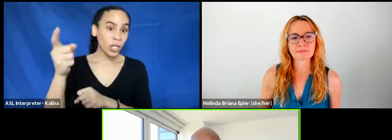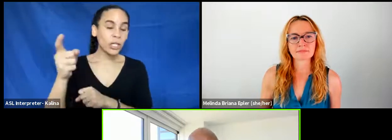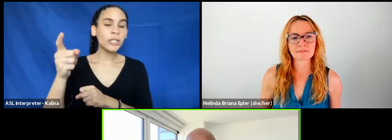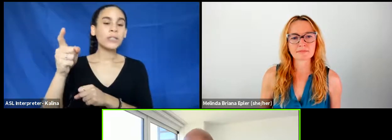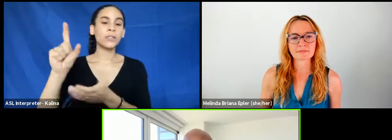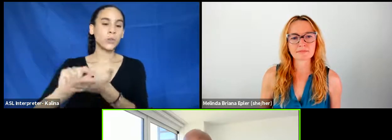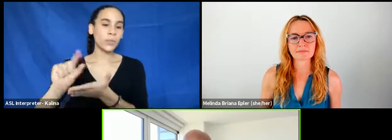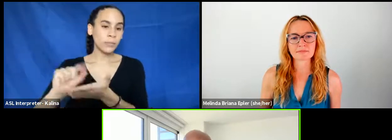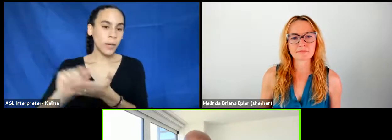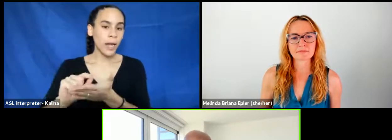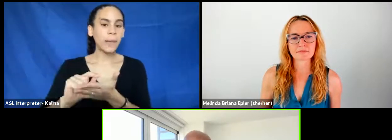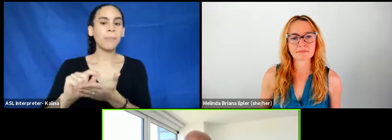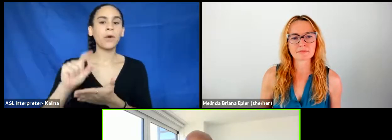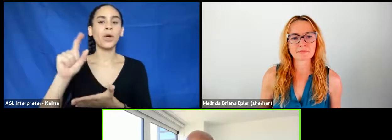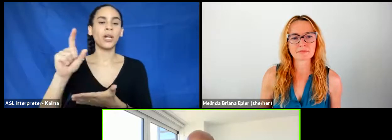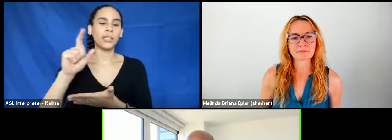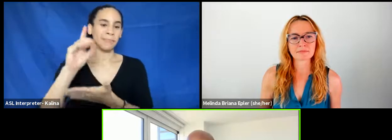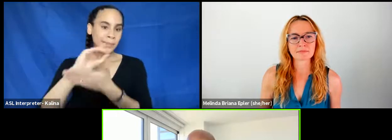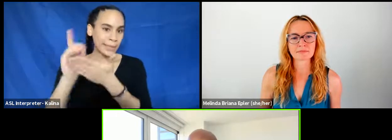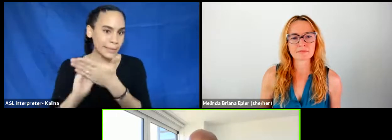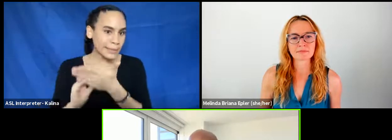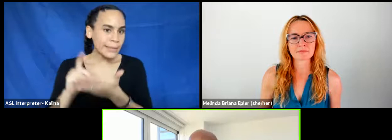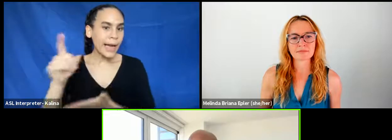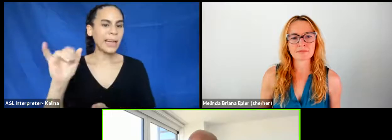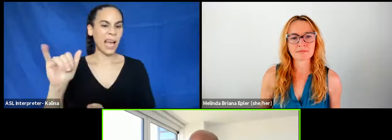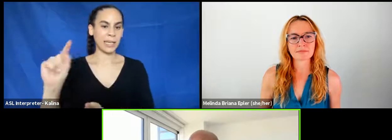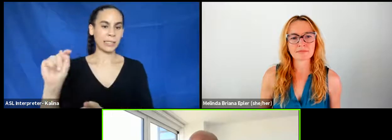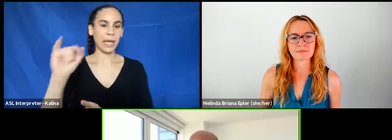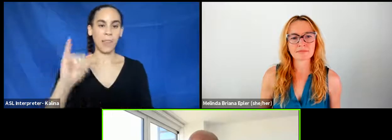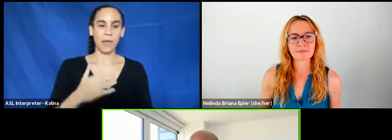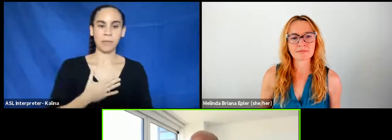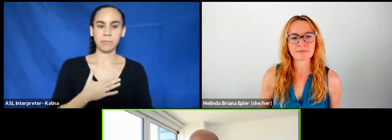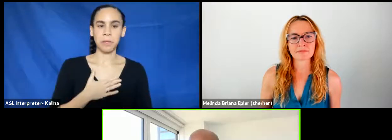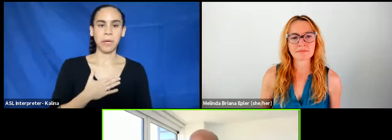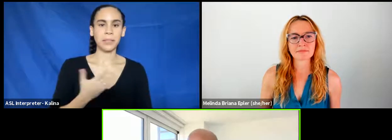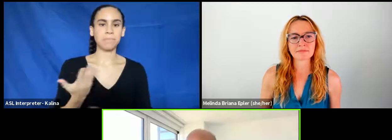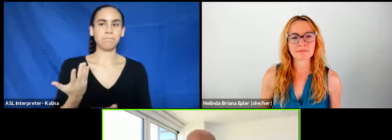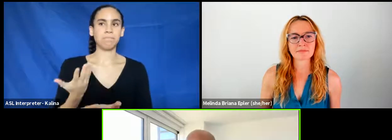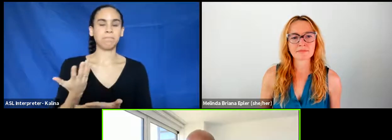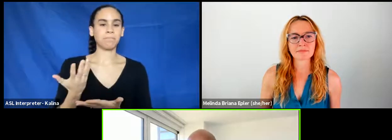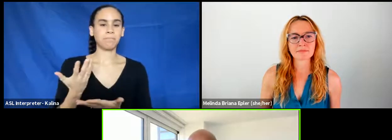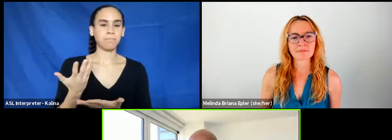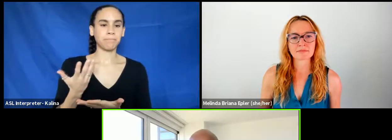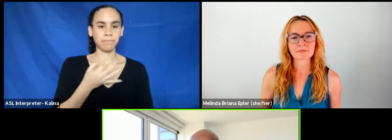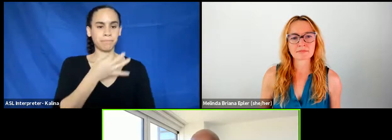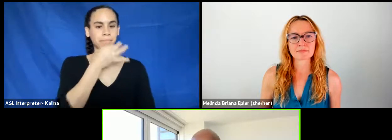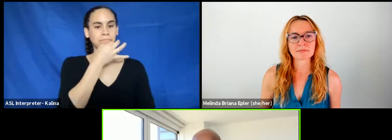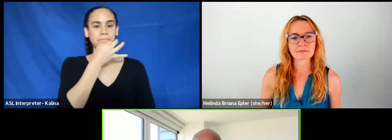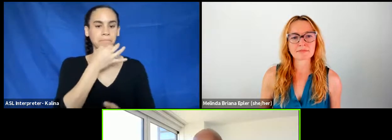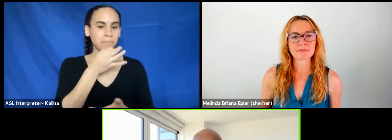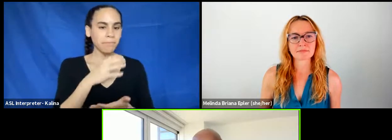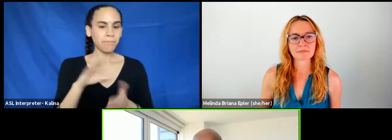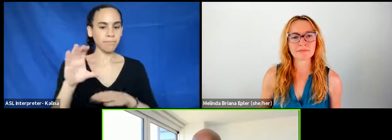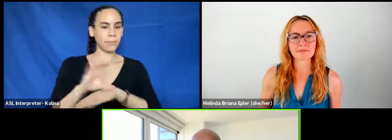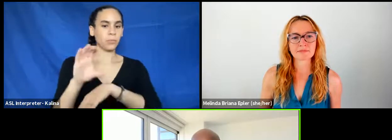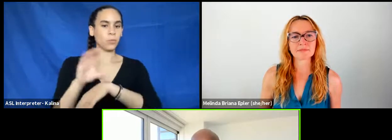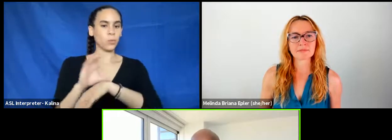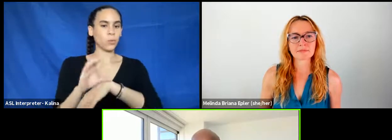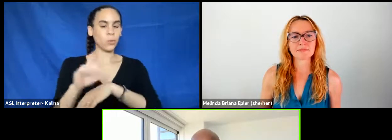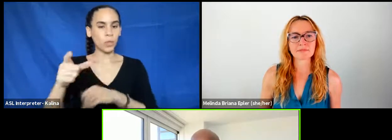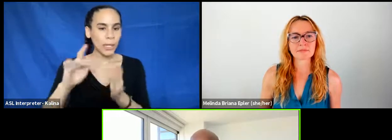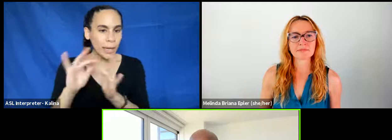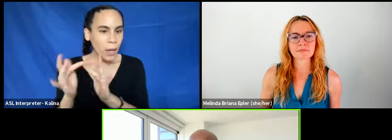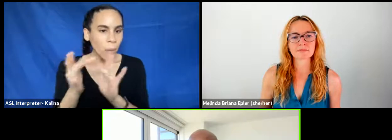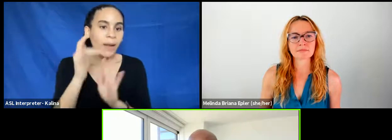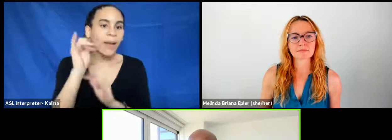graphic design, then IT. So that was it really, my foray to like, okay, computers and networking and that